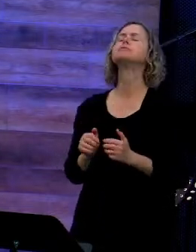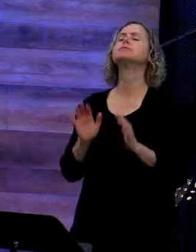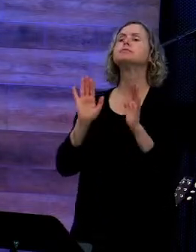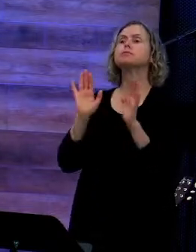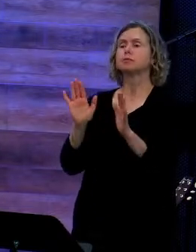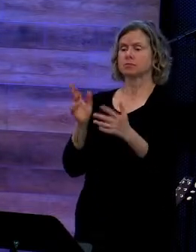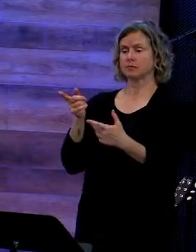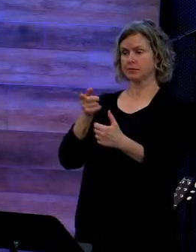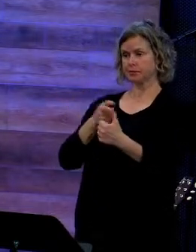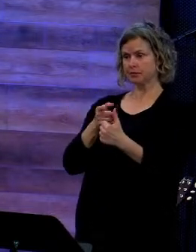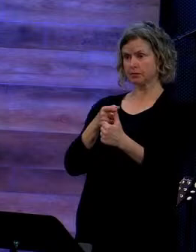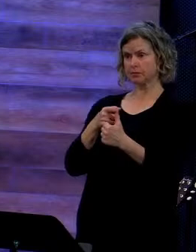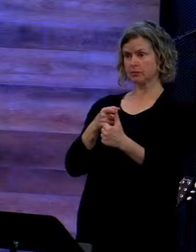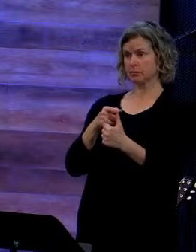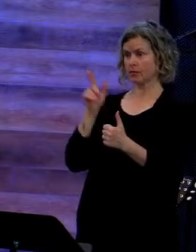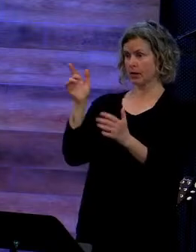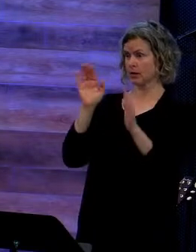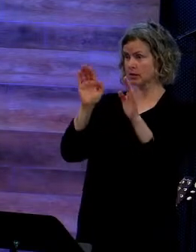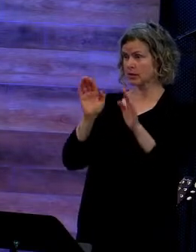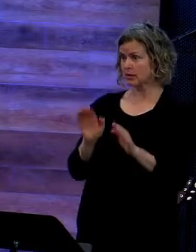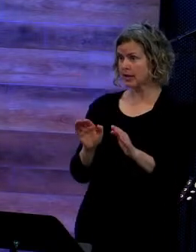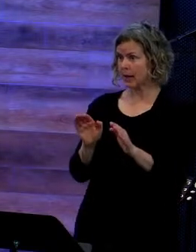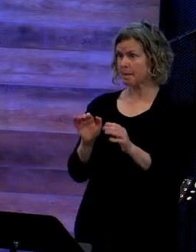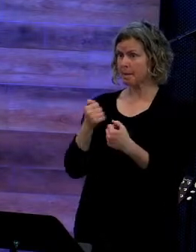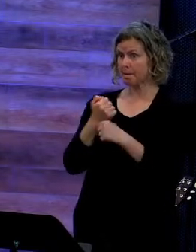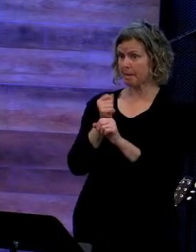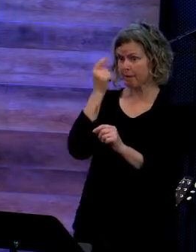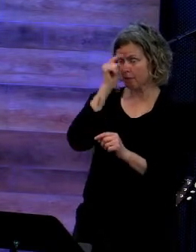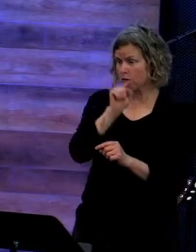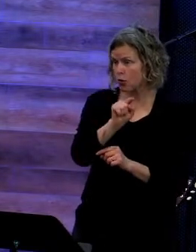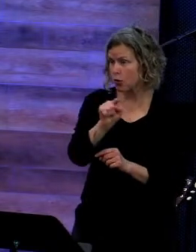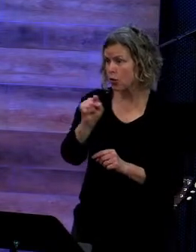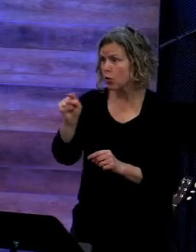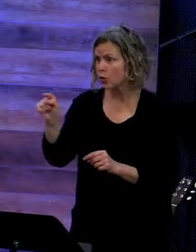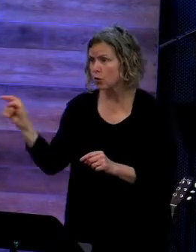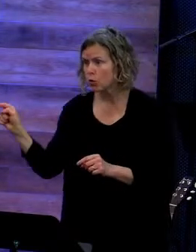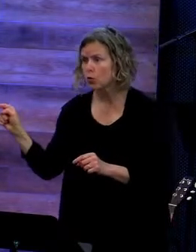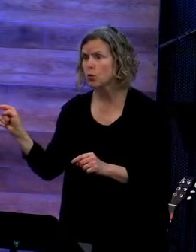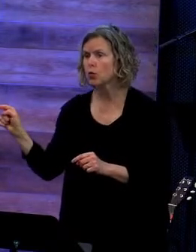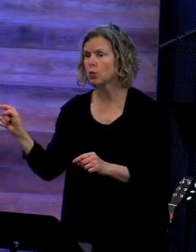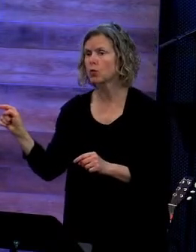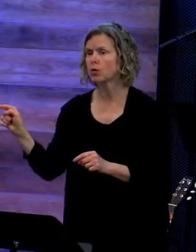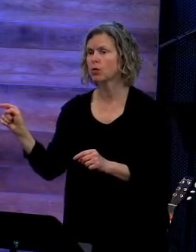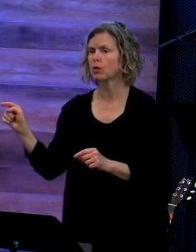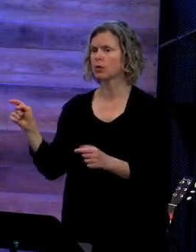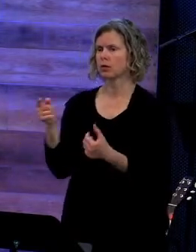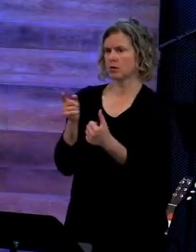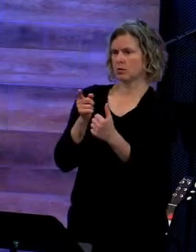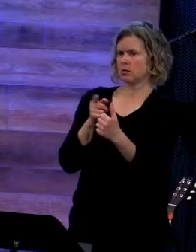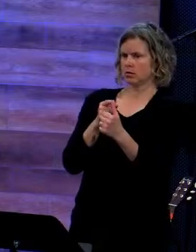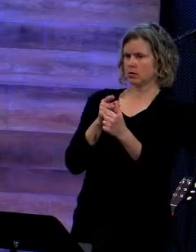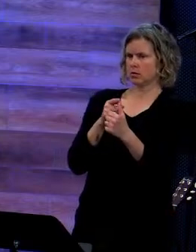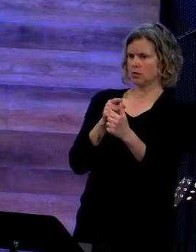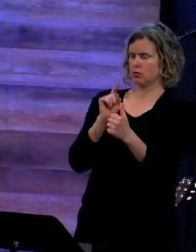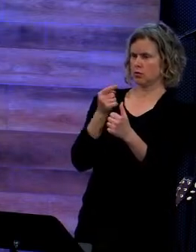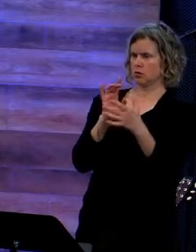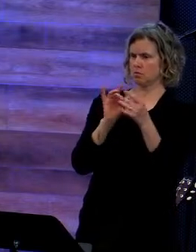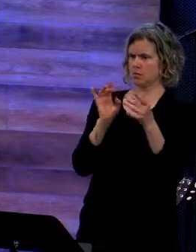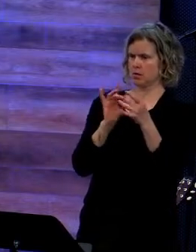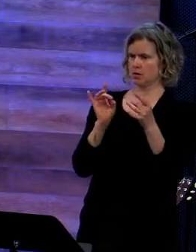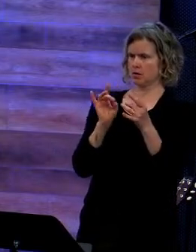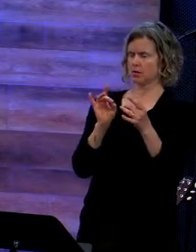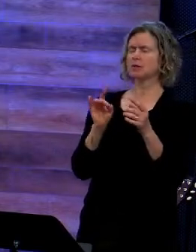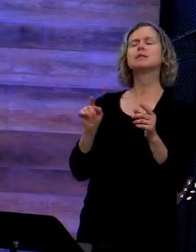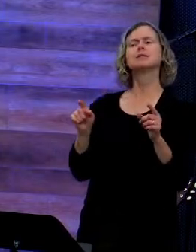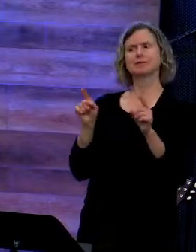you. This is what Jesus says to the legalists of his day, but it equally applies to the other side of the pendulum, those